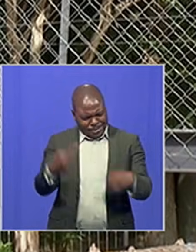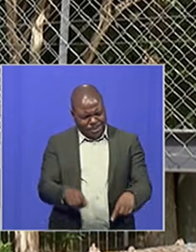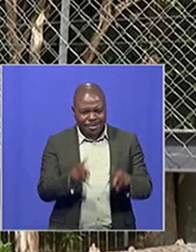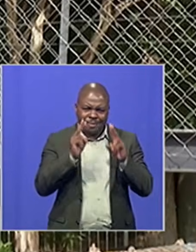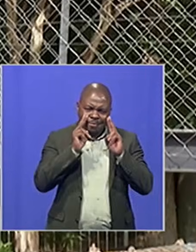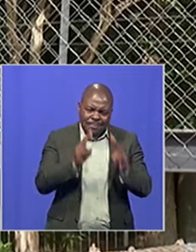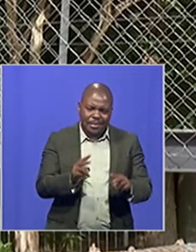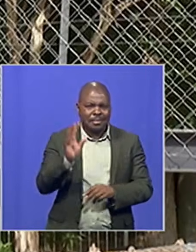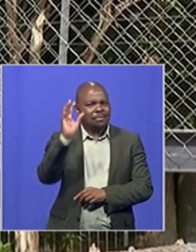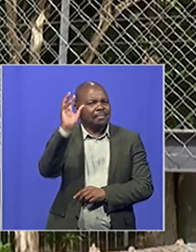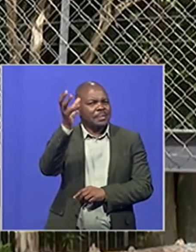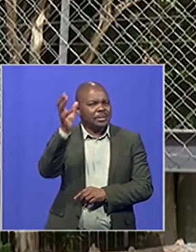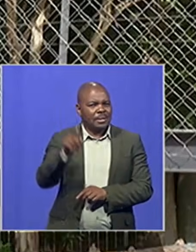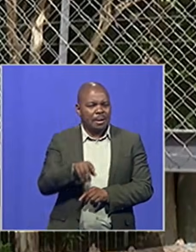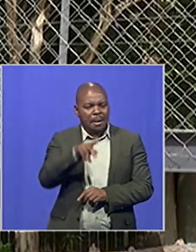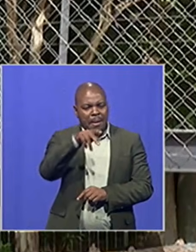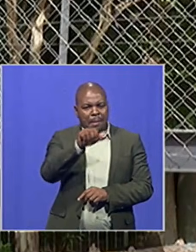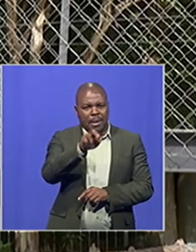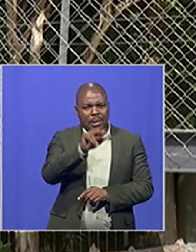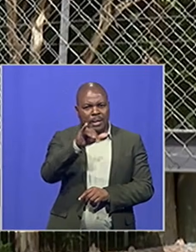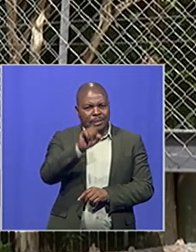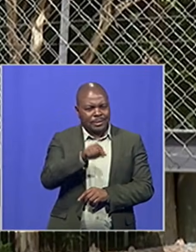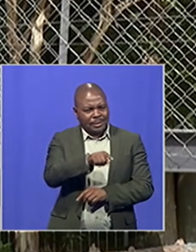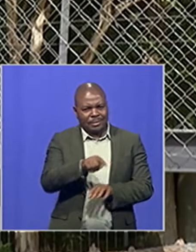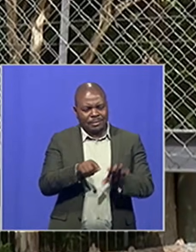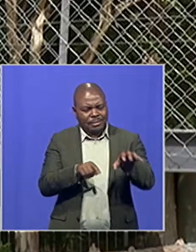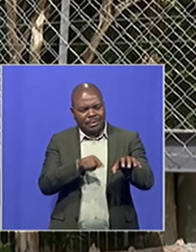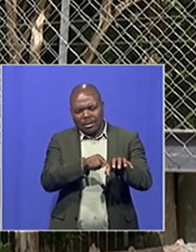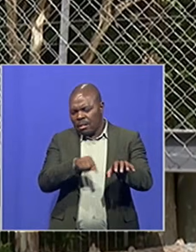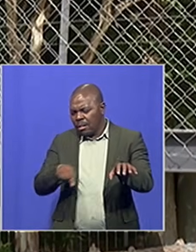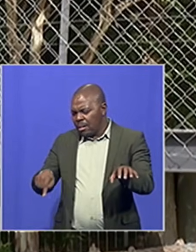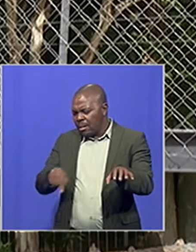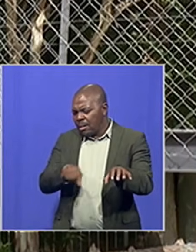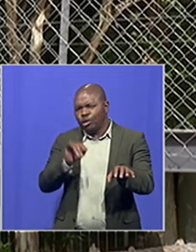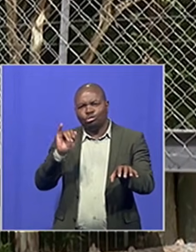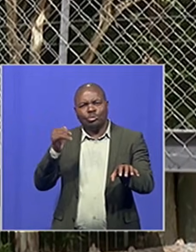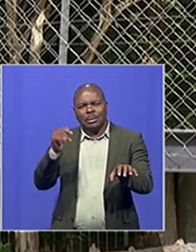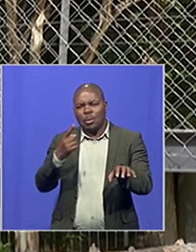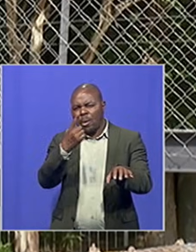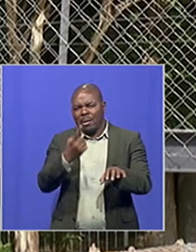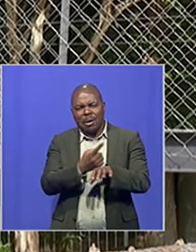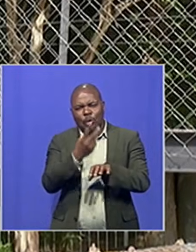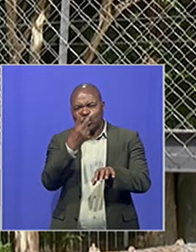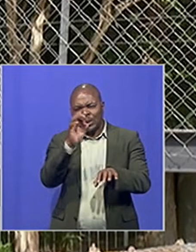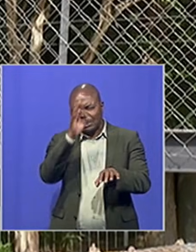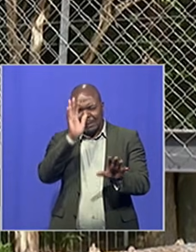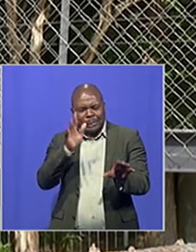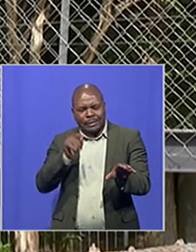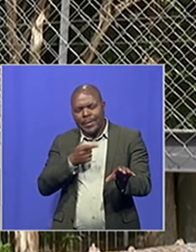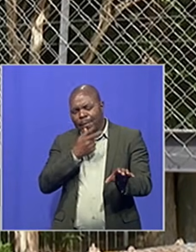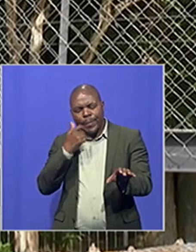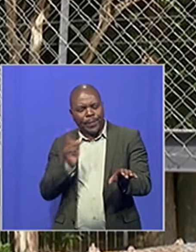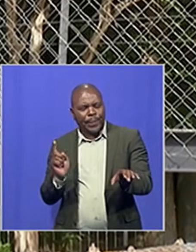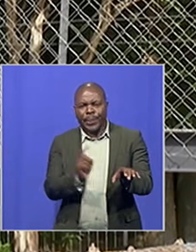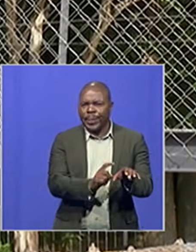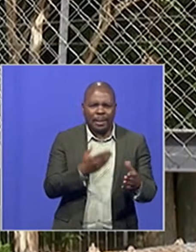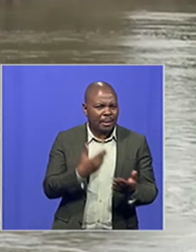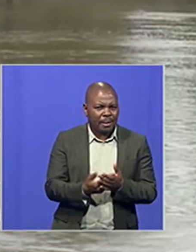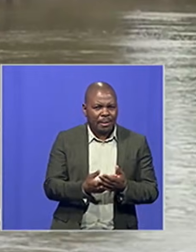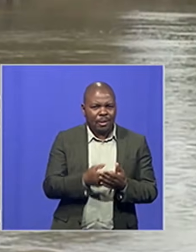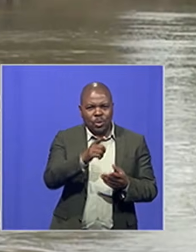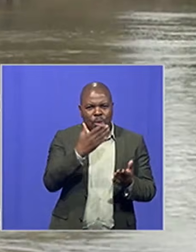because especially with Paris, we are just an hour and 20 minutes away from Johannesburg. So you come here, you are able to